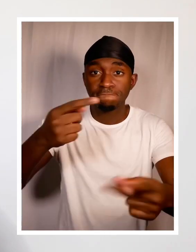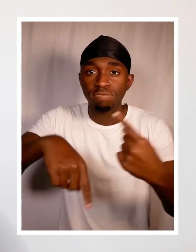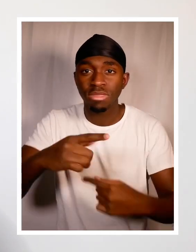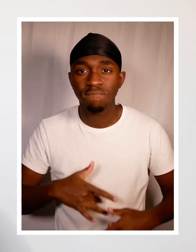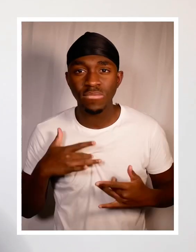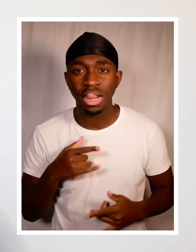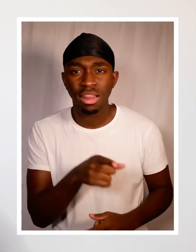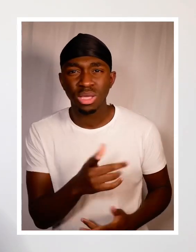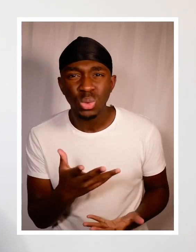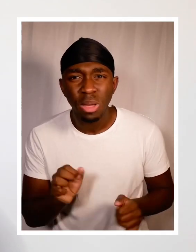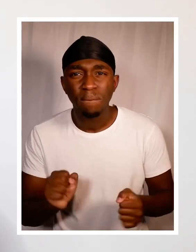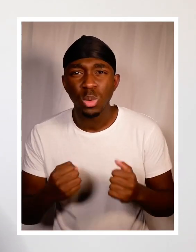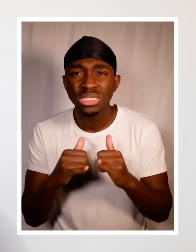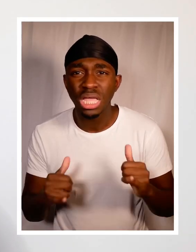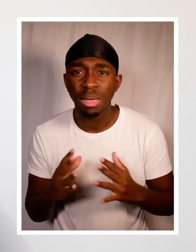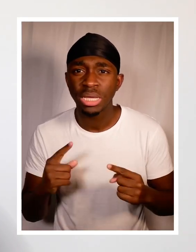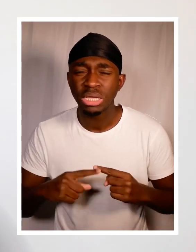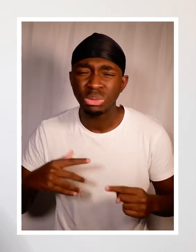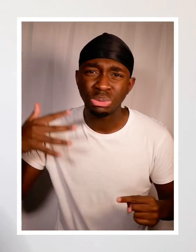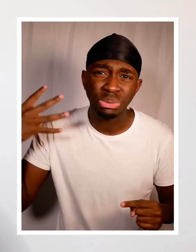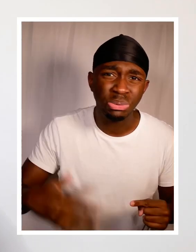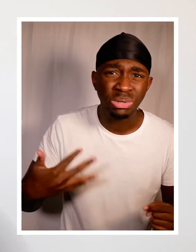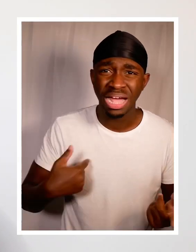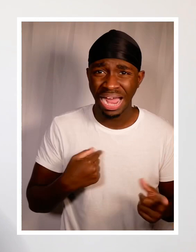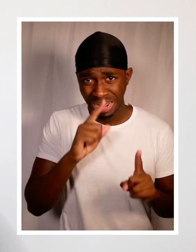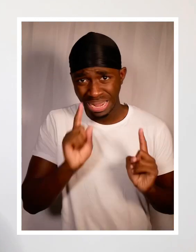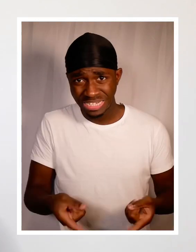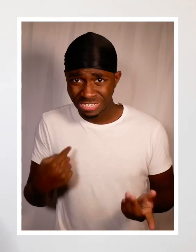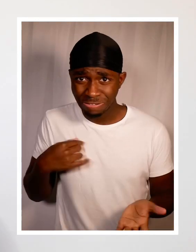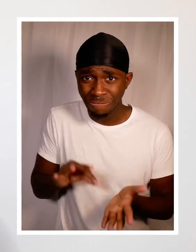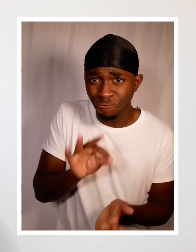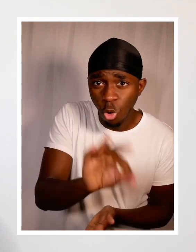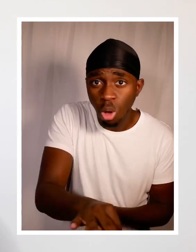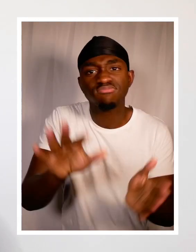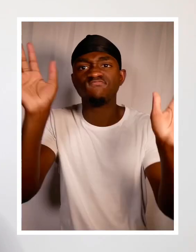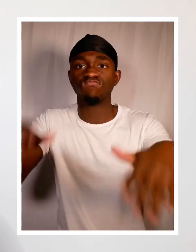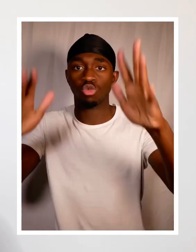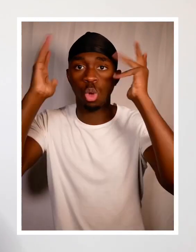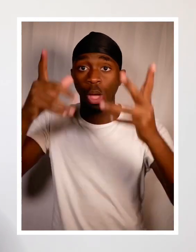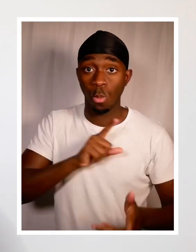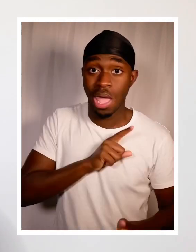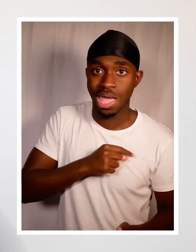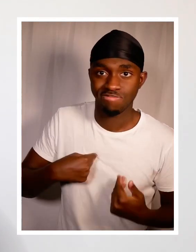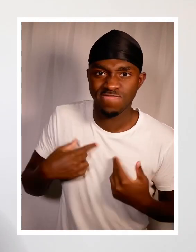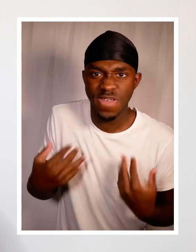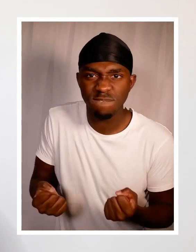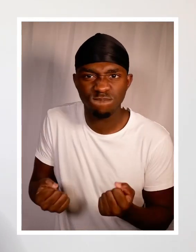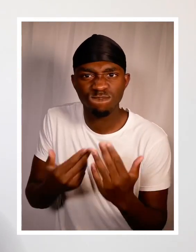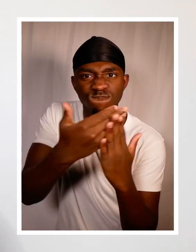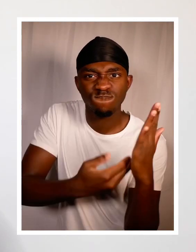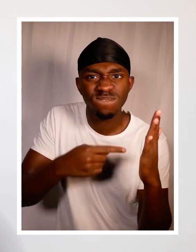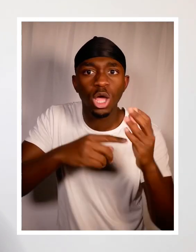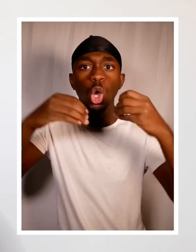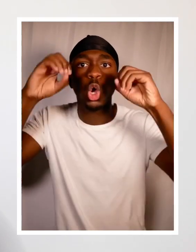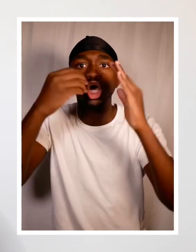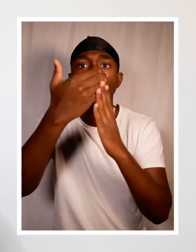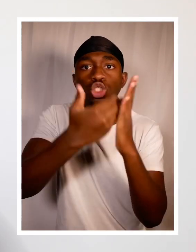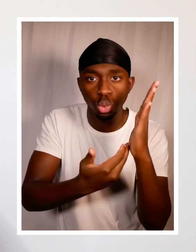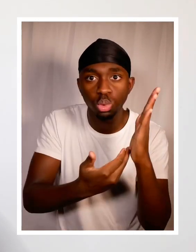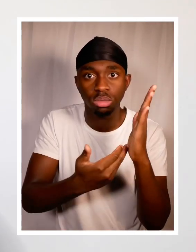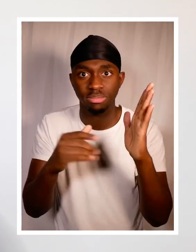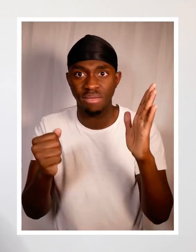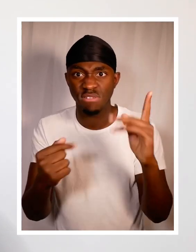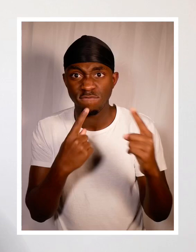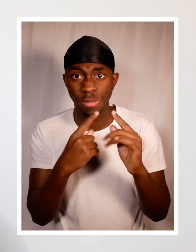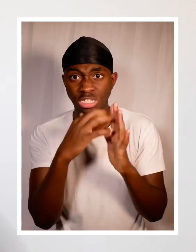i can't afford it but i just want to get started like i've mentioned before i've created a google doc where